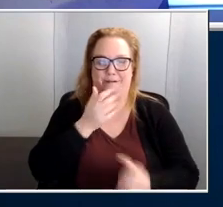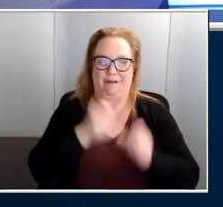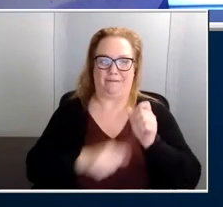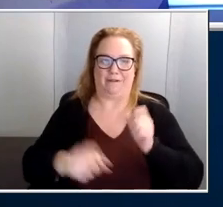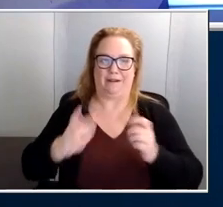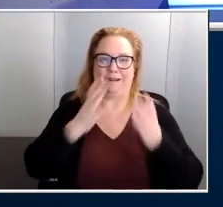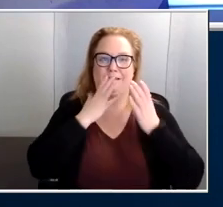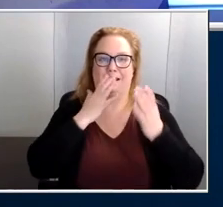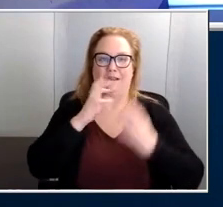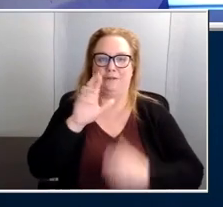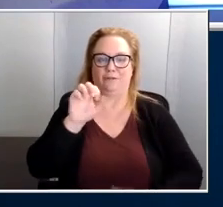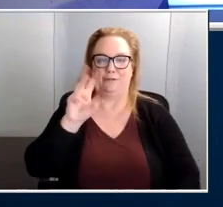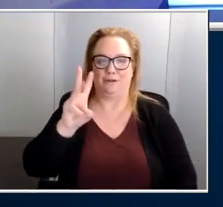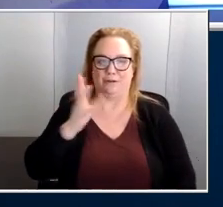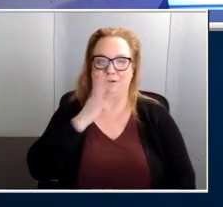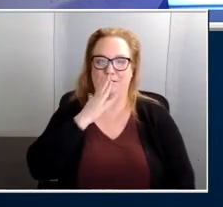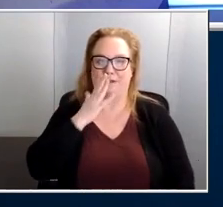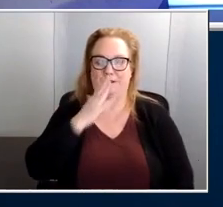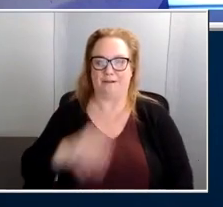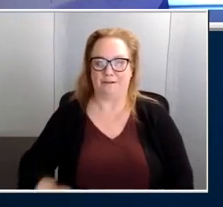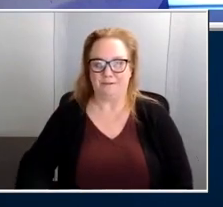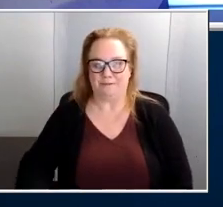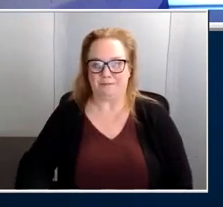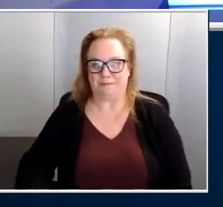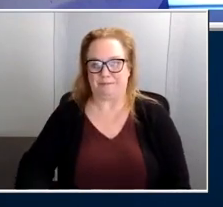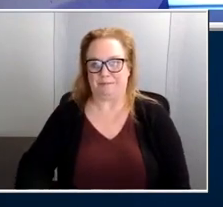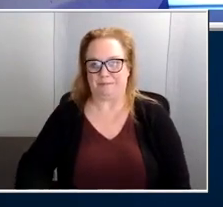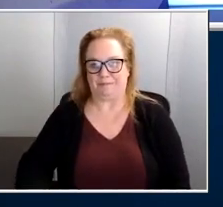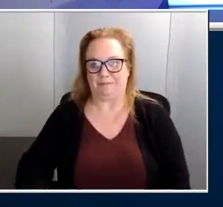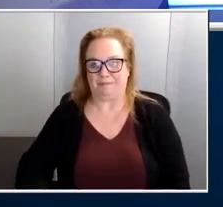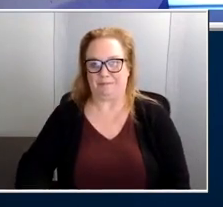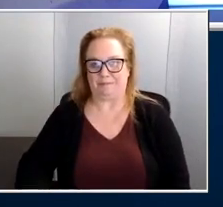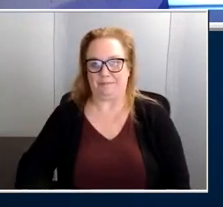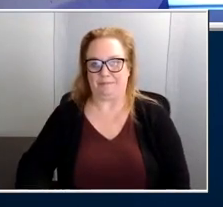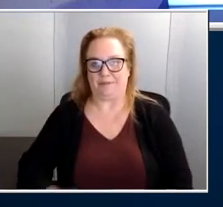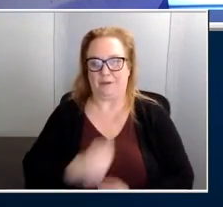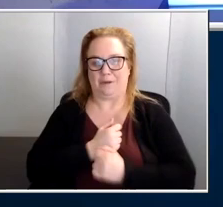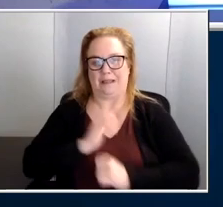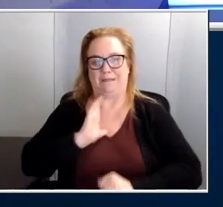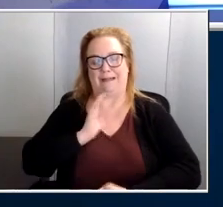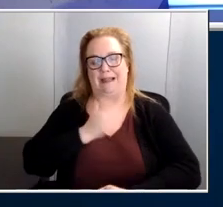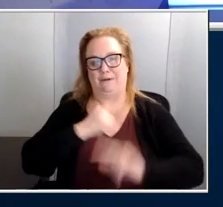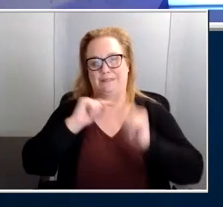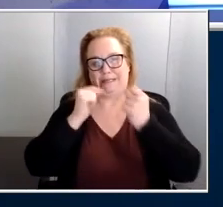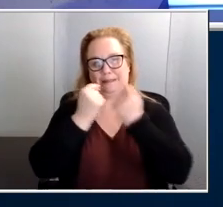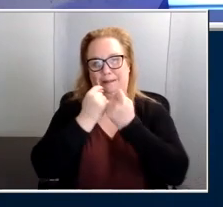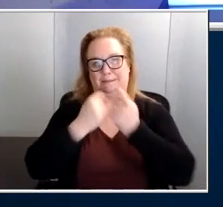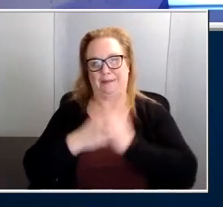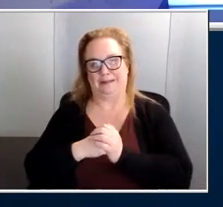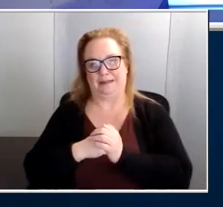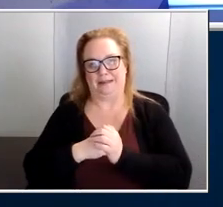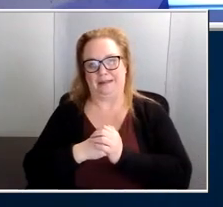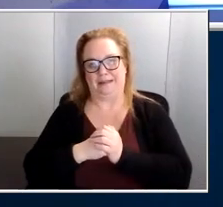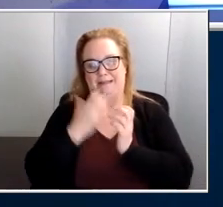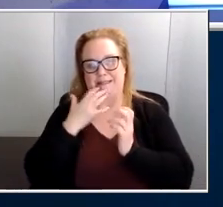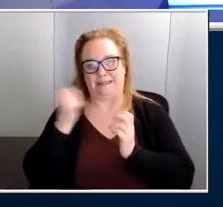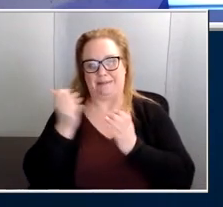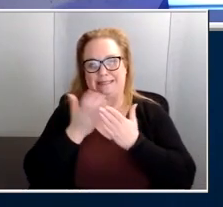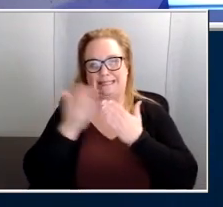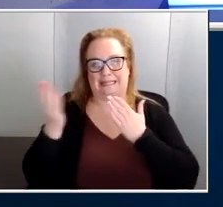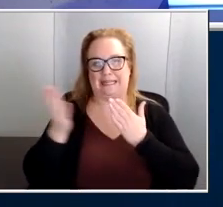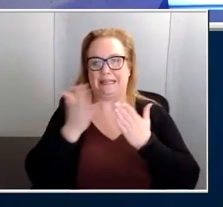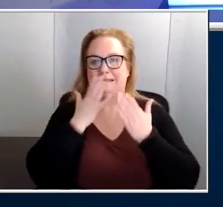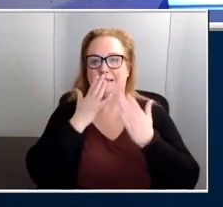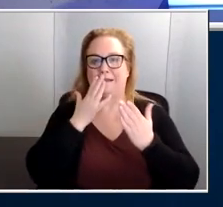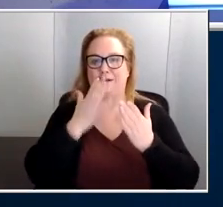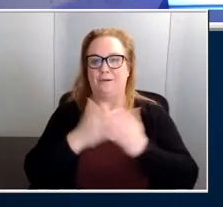Thanks, crew. Happy birthday. All we right. Love all our docs. Yep. Trying to pick one is like trying we to love pick our one team. Of your kids. We love our teams. Yeah. That's the best Happy thing birthday. Ever. Thank you, ma'am.